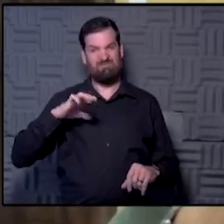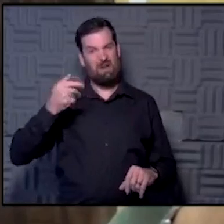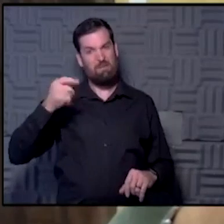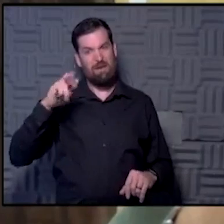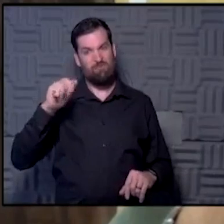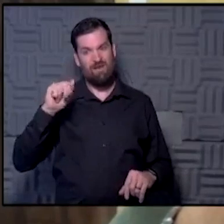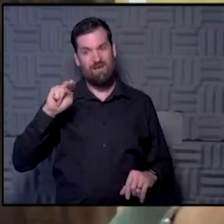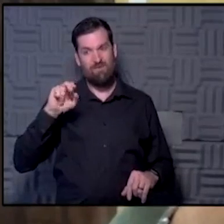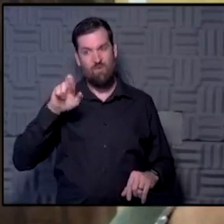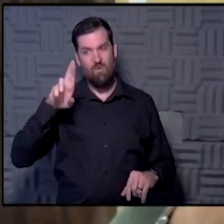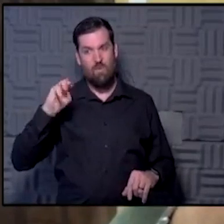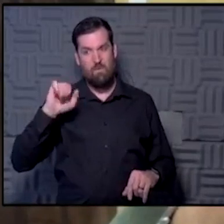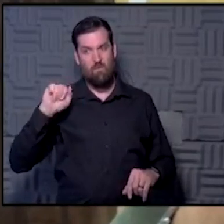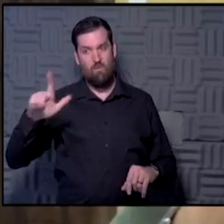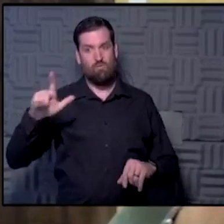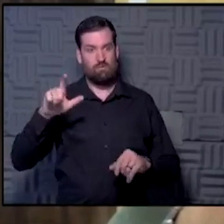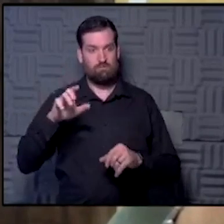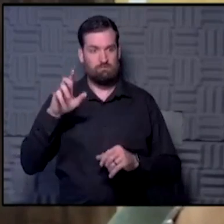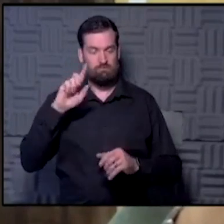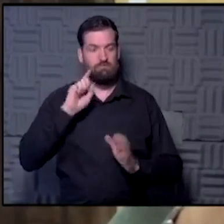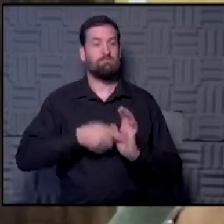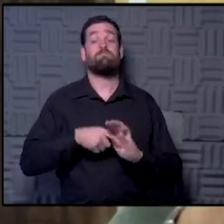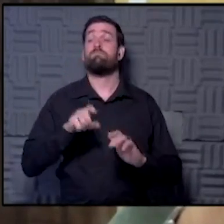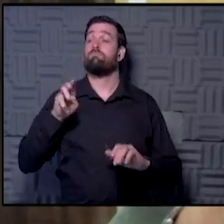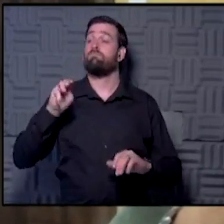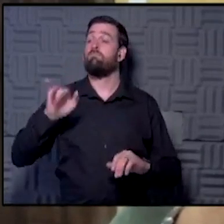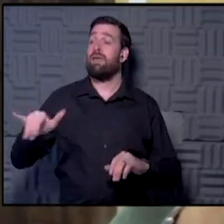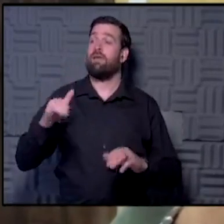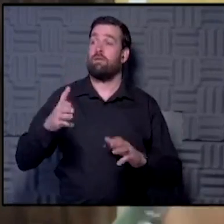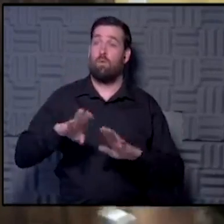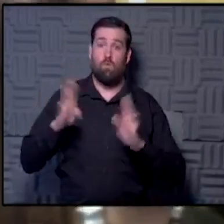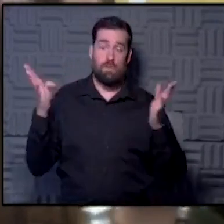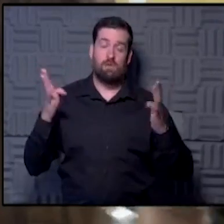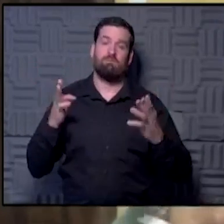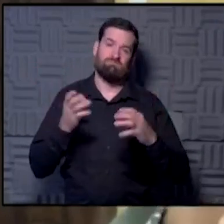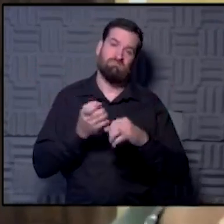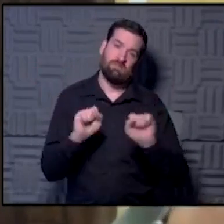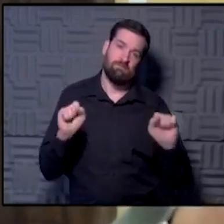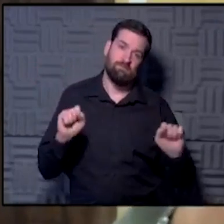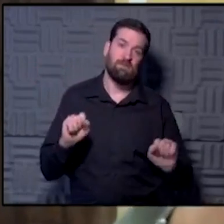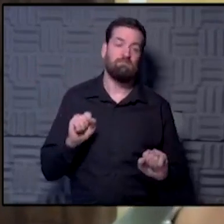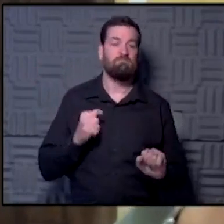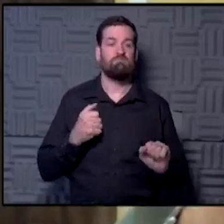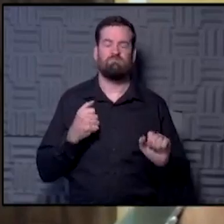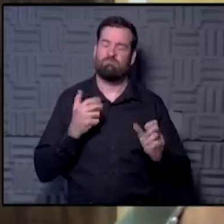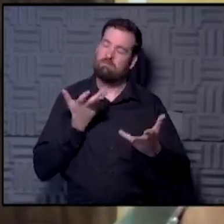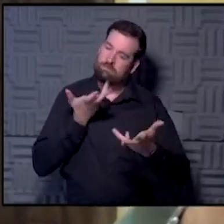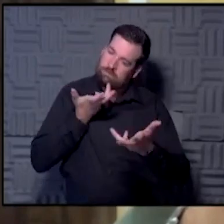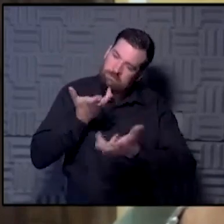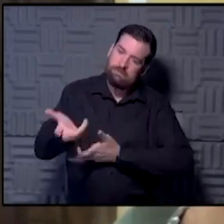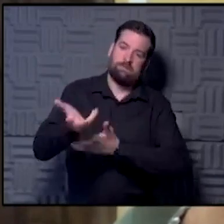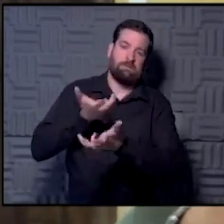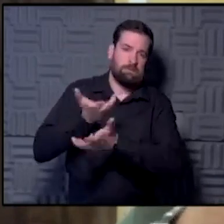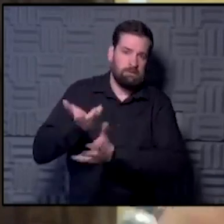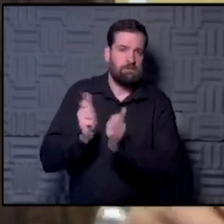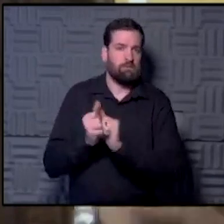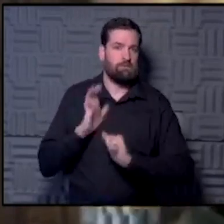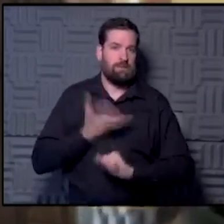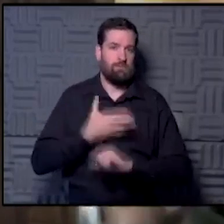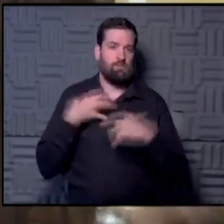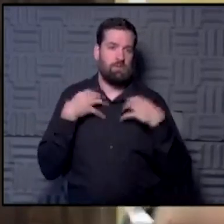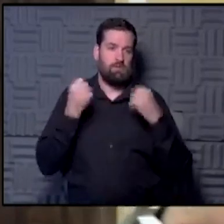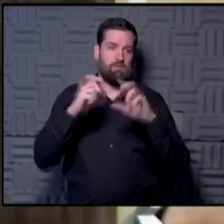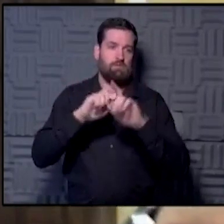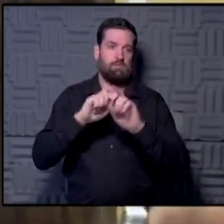Thank goodness, even when we opened in May, we did so pretty safely. Like I said, we worked really, really hard with our health department. We